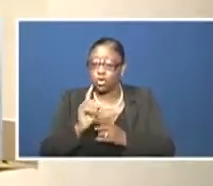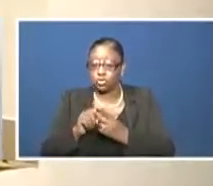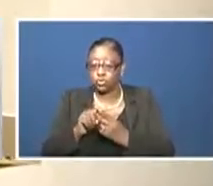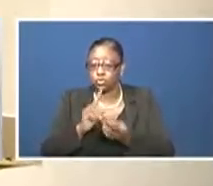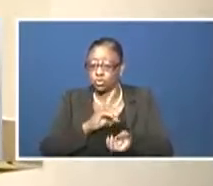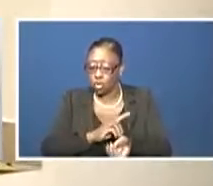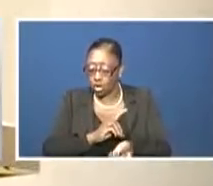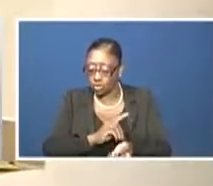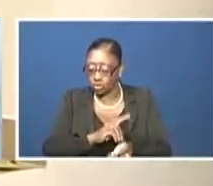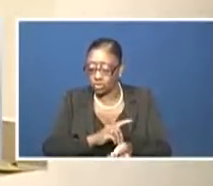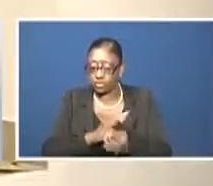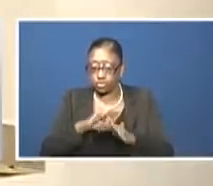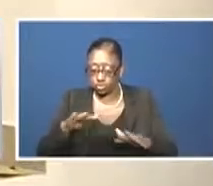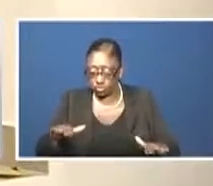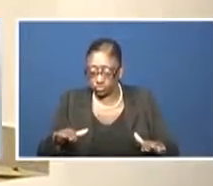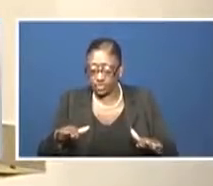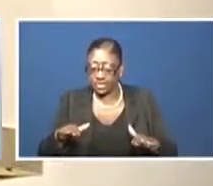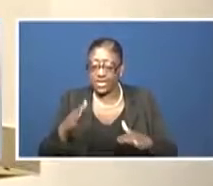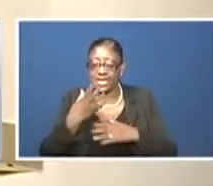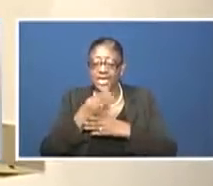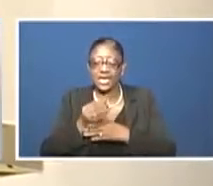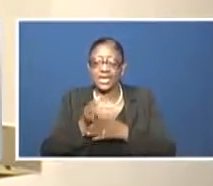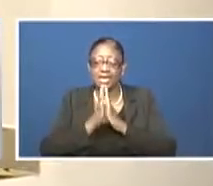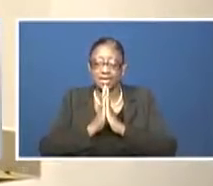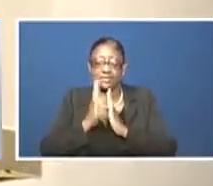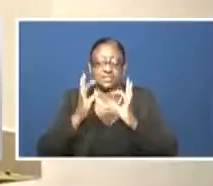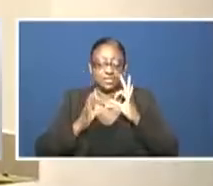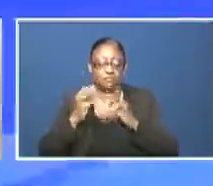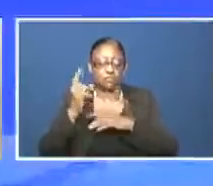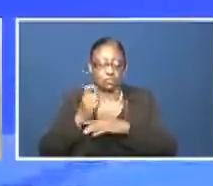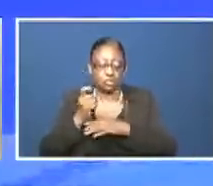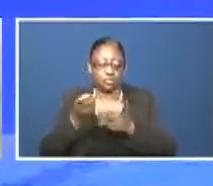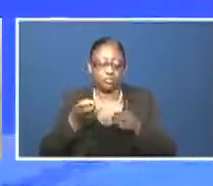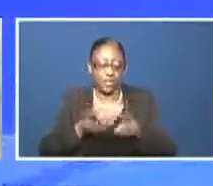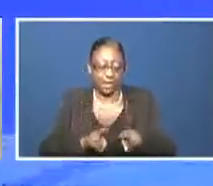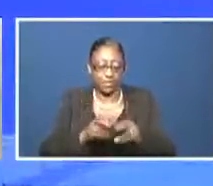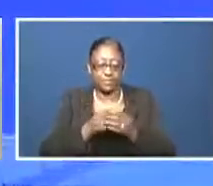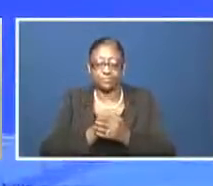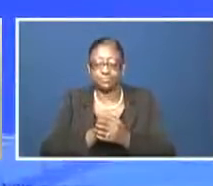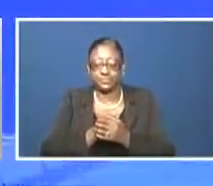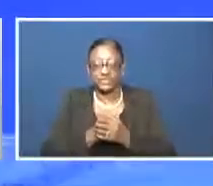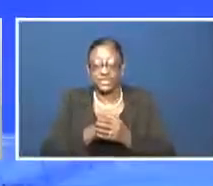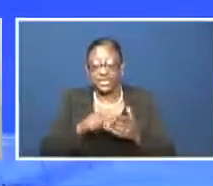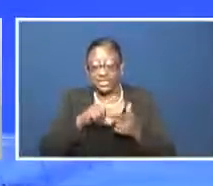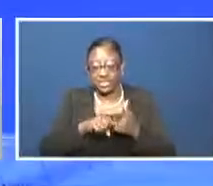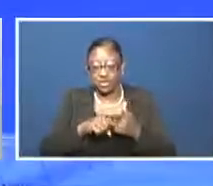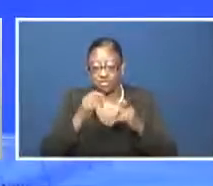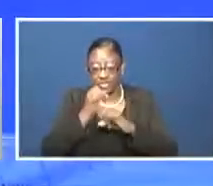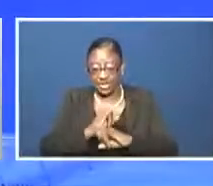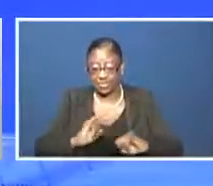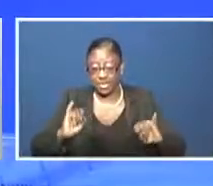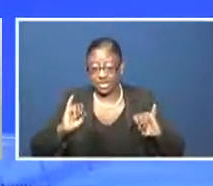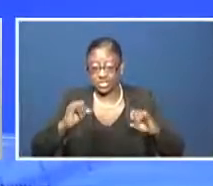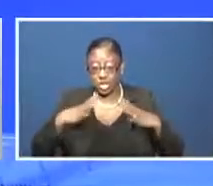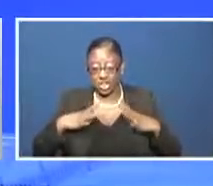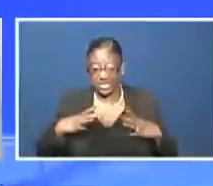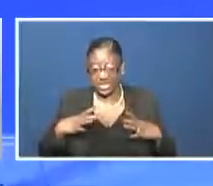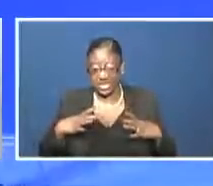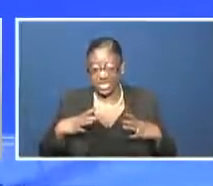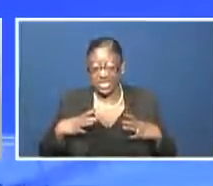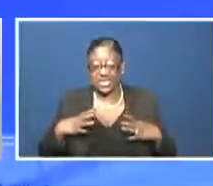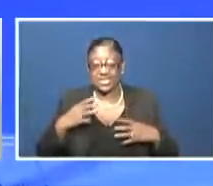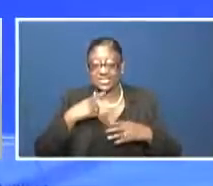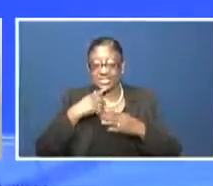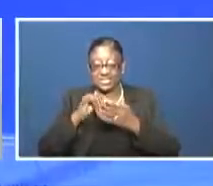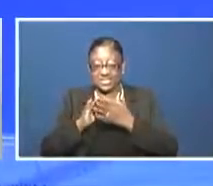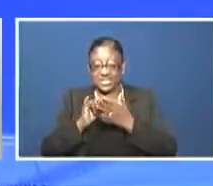whether it's something that your child should do. With the Independence holiday just days off, Diggers anticipates that, as